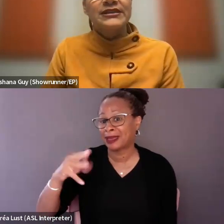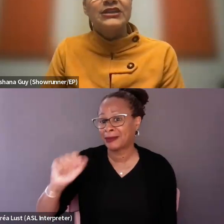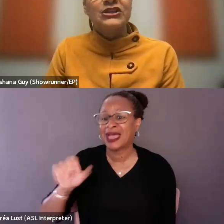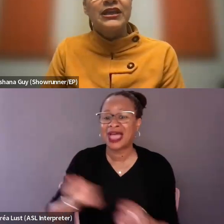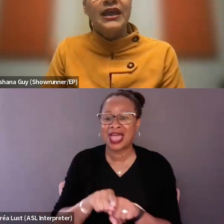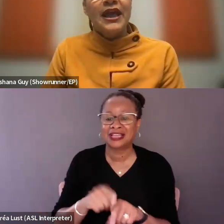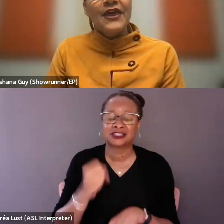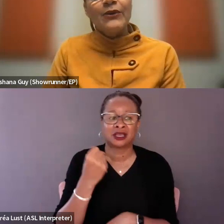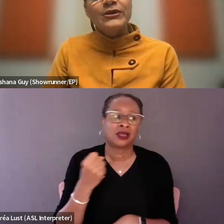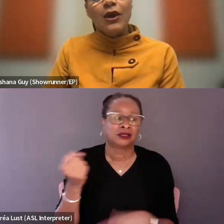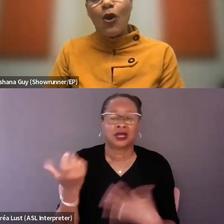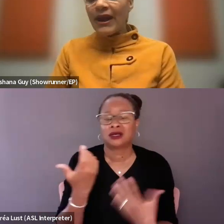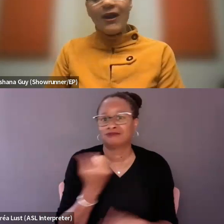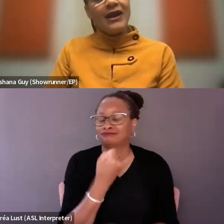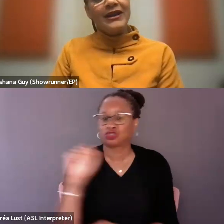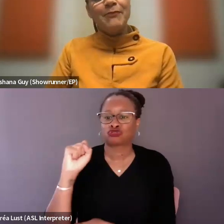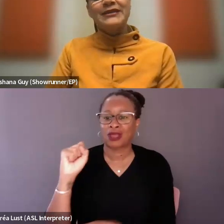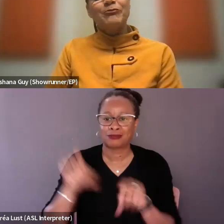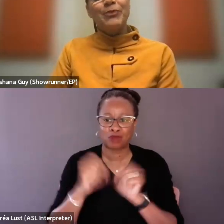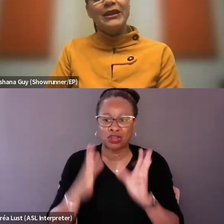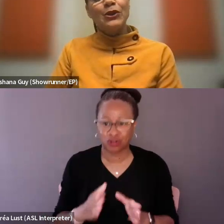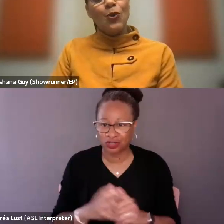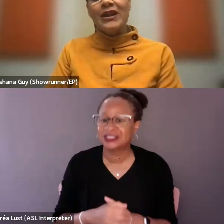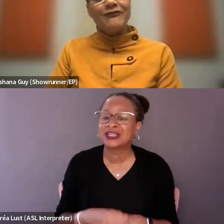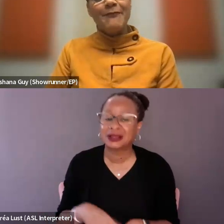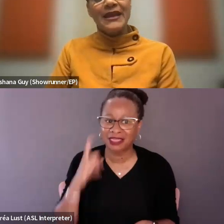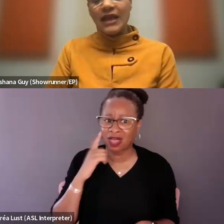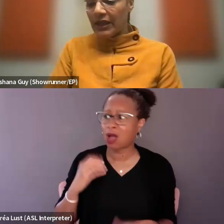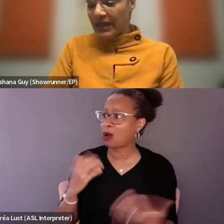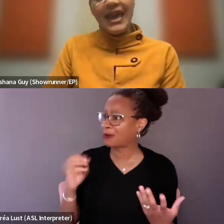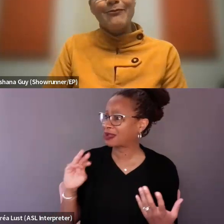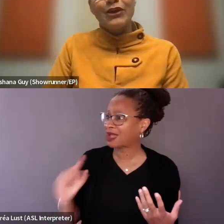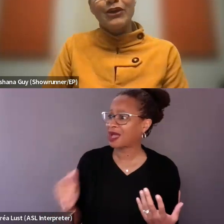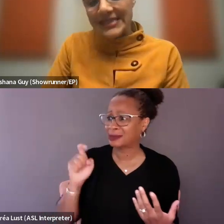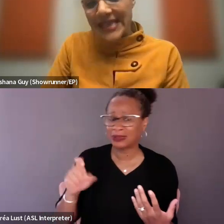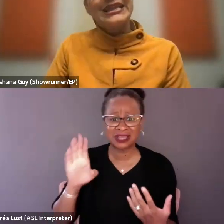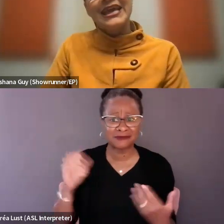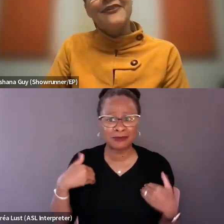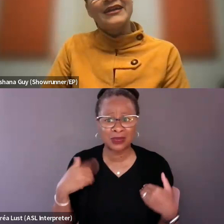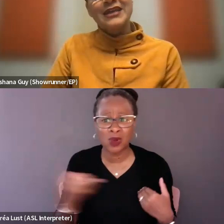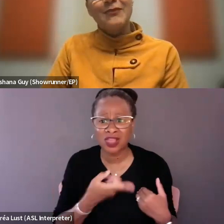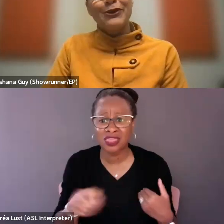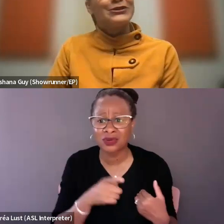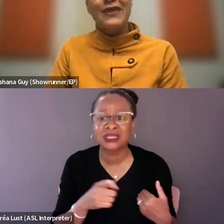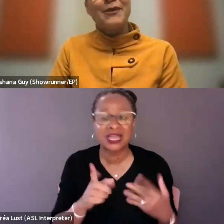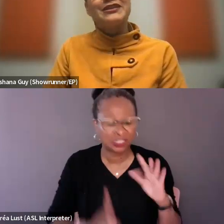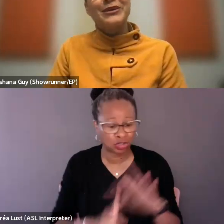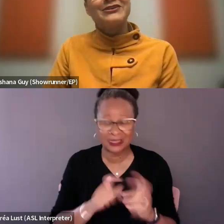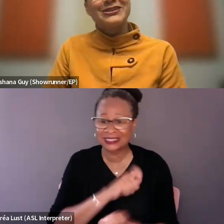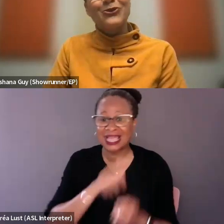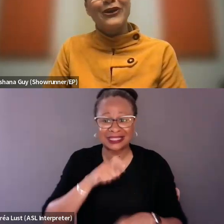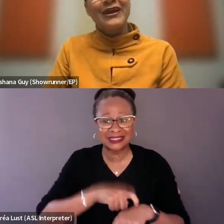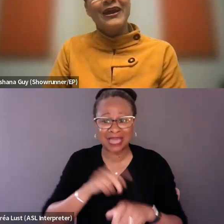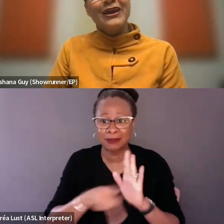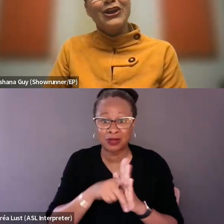breakers, essentially, then I was like, oh my God, he must have been one of them. That is, he came exactly in that time period. So that must have been